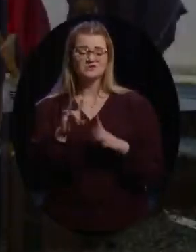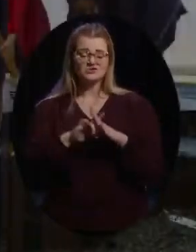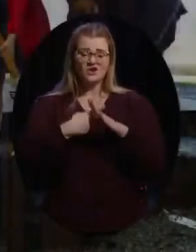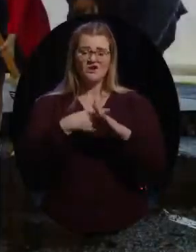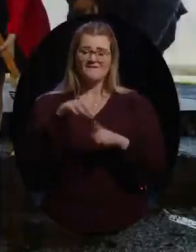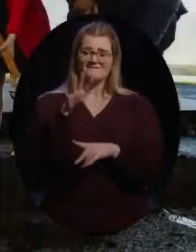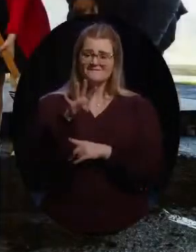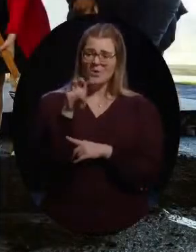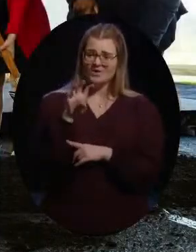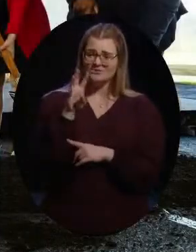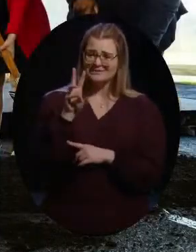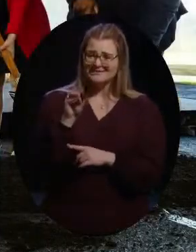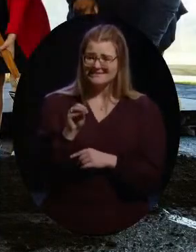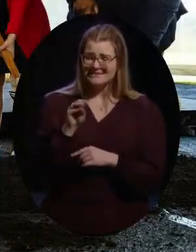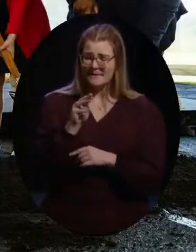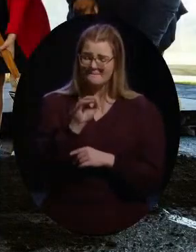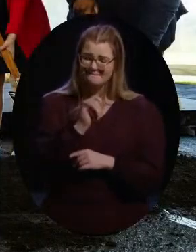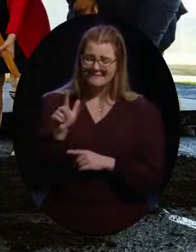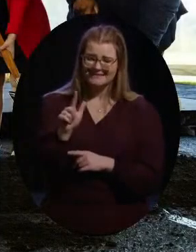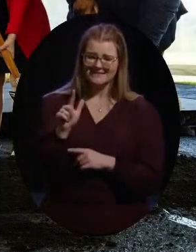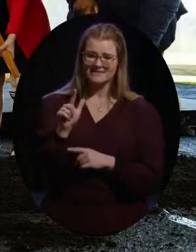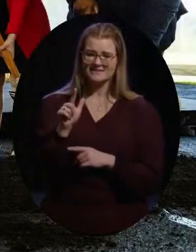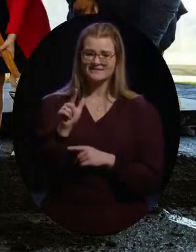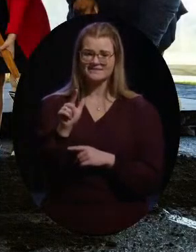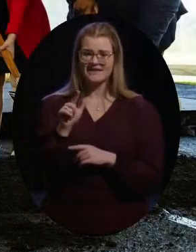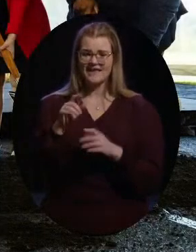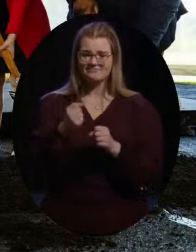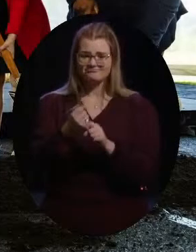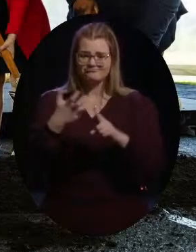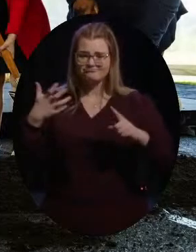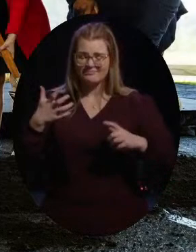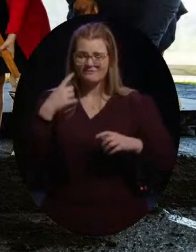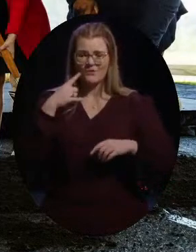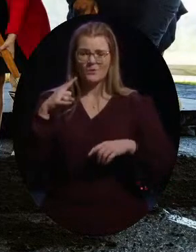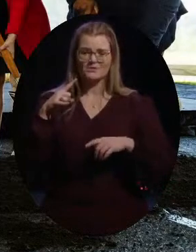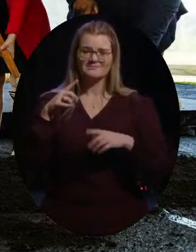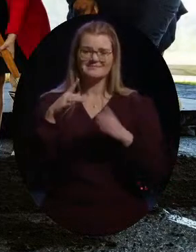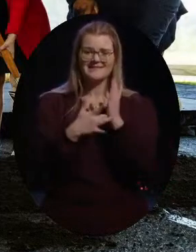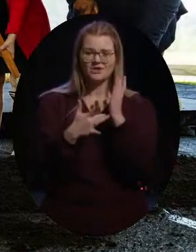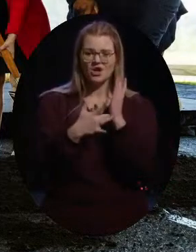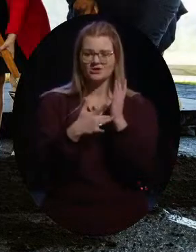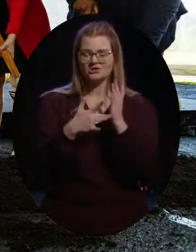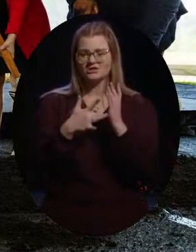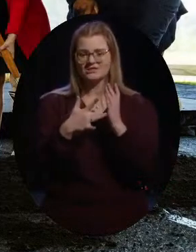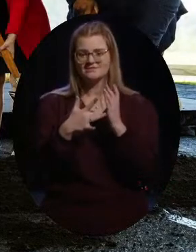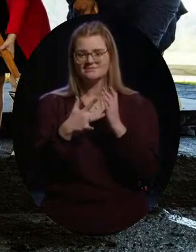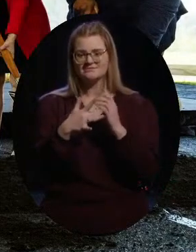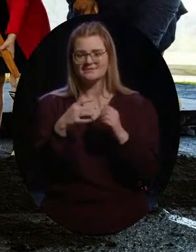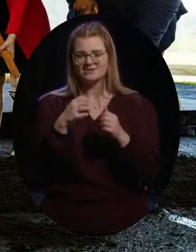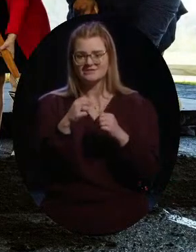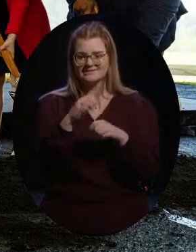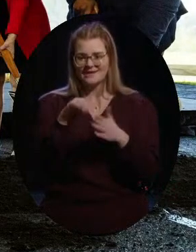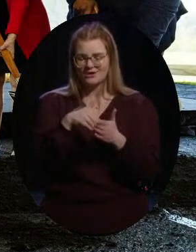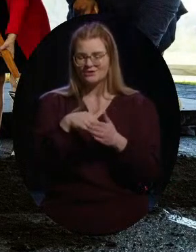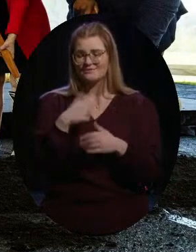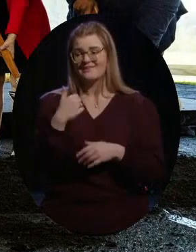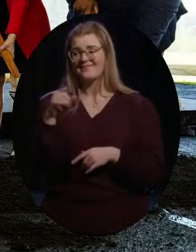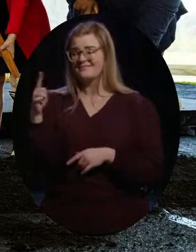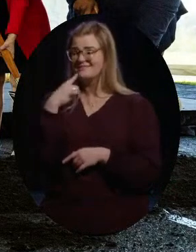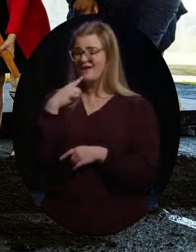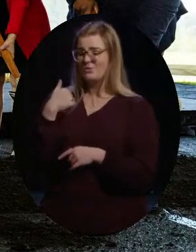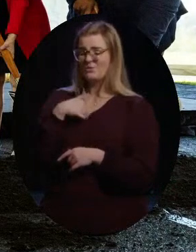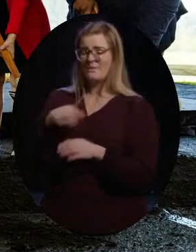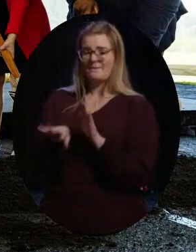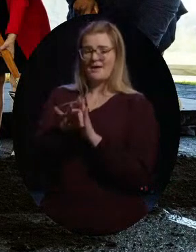$460 million expansion for their research and technology center. They said they chose Richmond because of our local